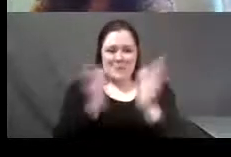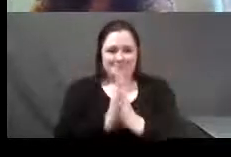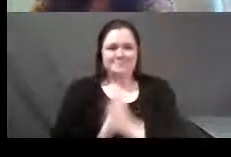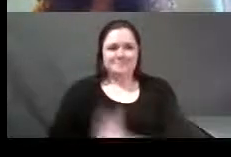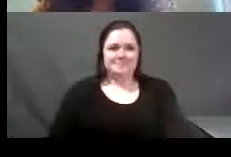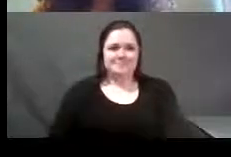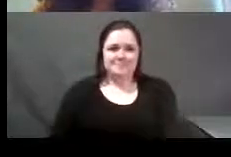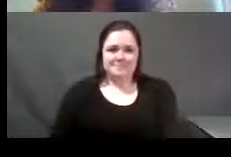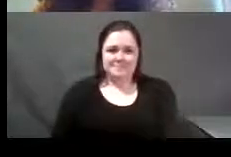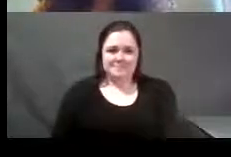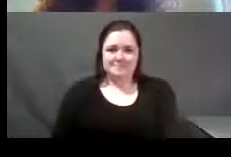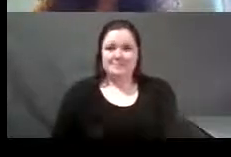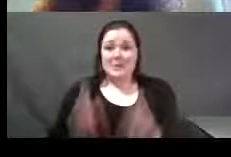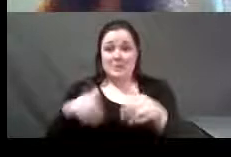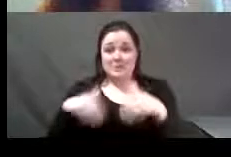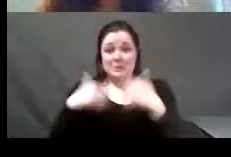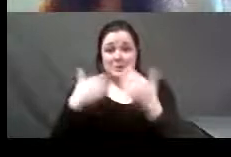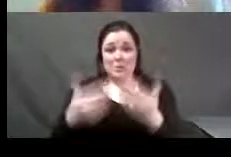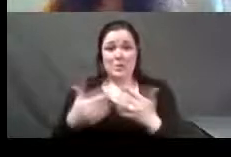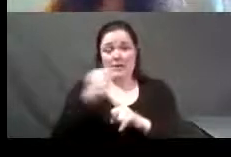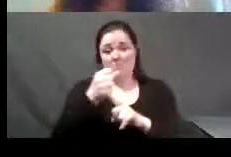I'm going to go into